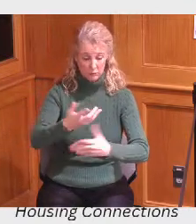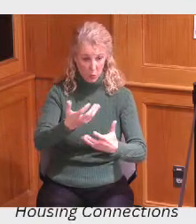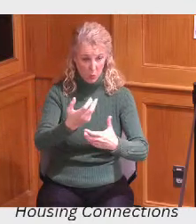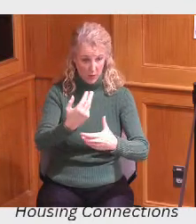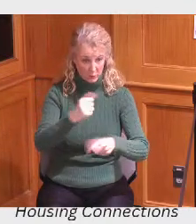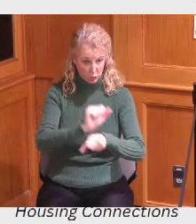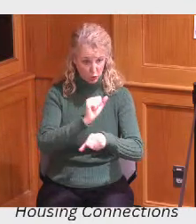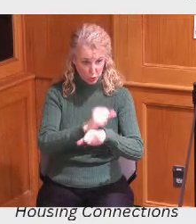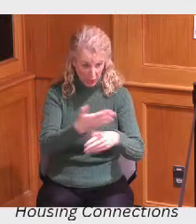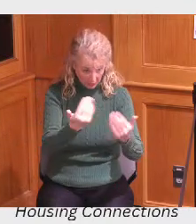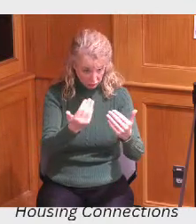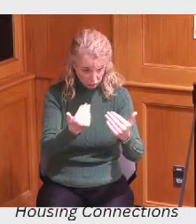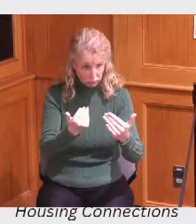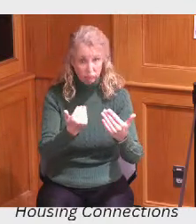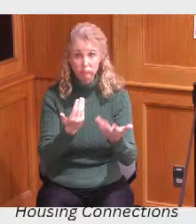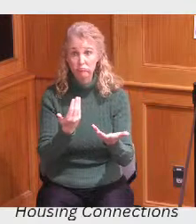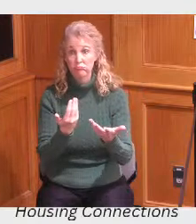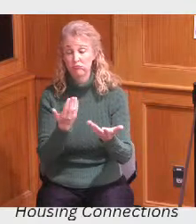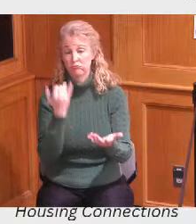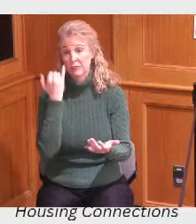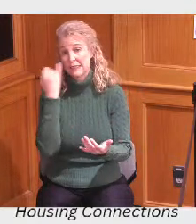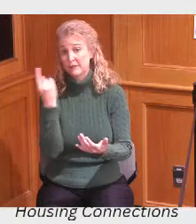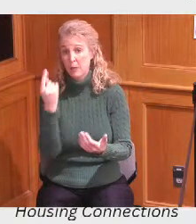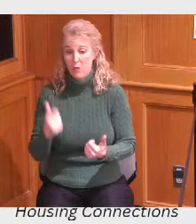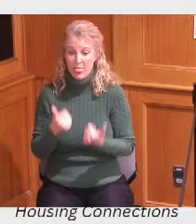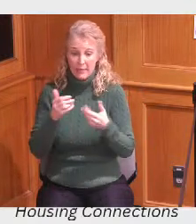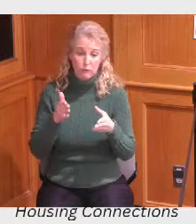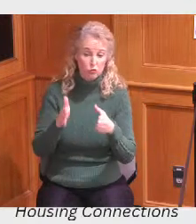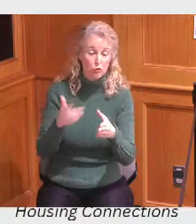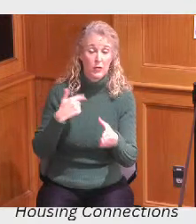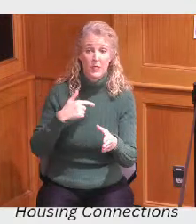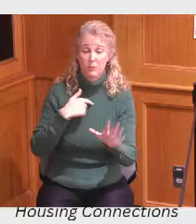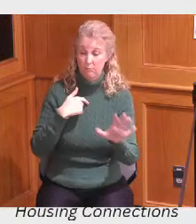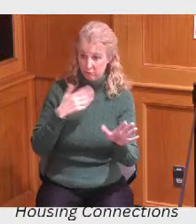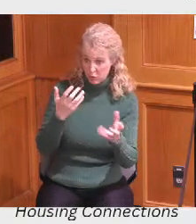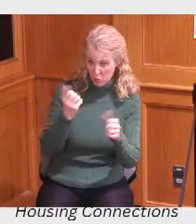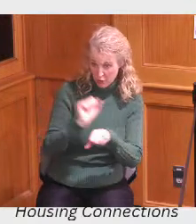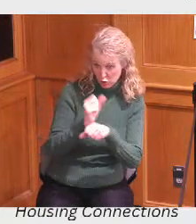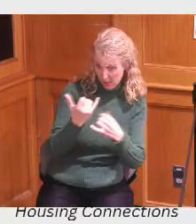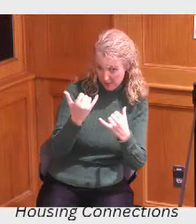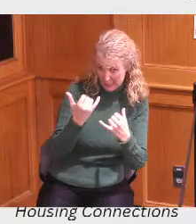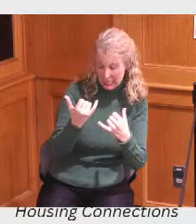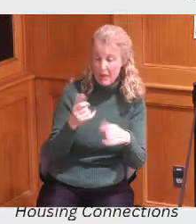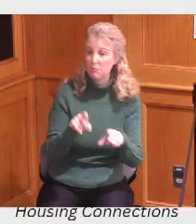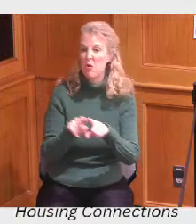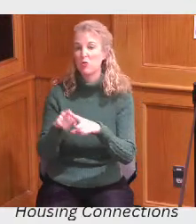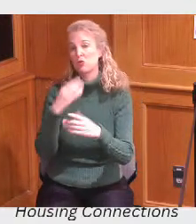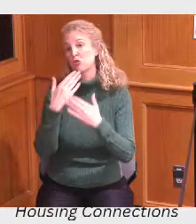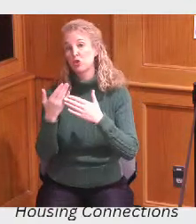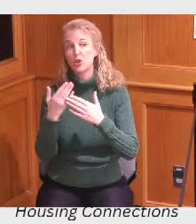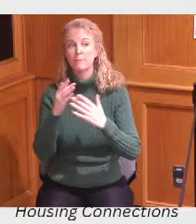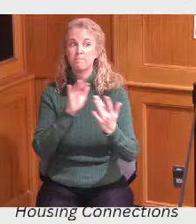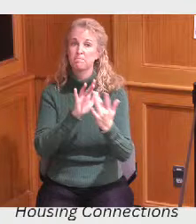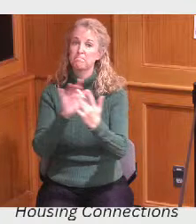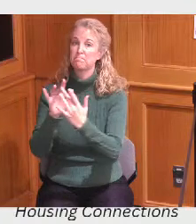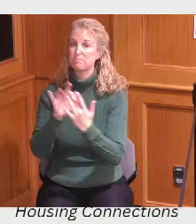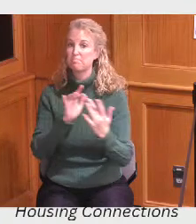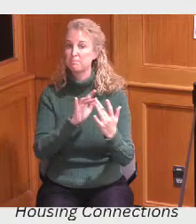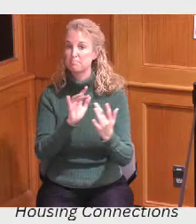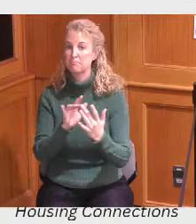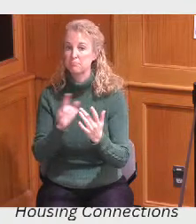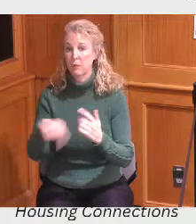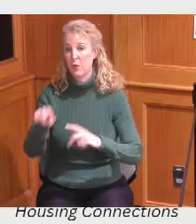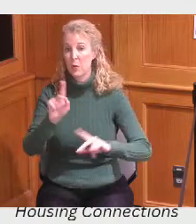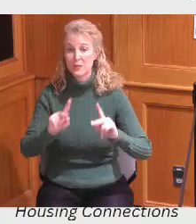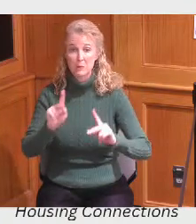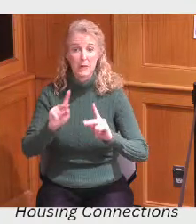people who may be homeless or out in the streets, give them opportunity. It's also a great way to connect with the community, those individuals, and